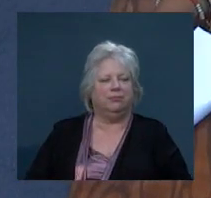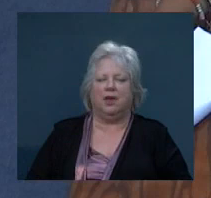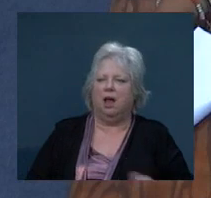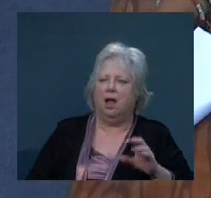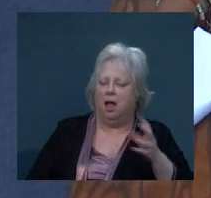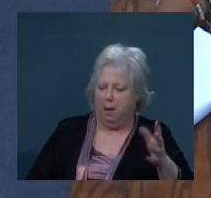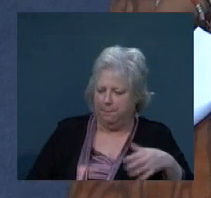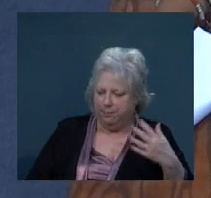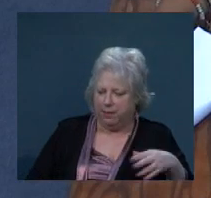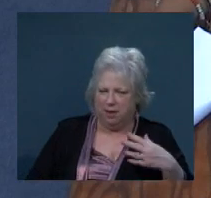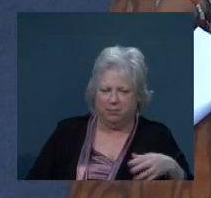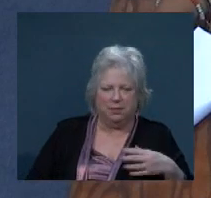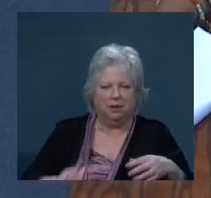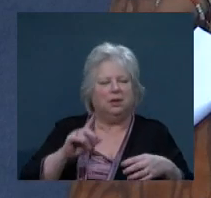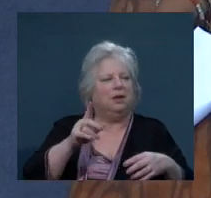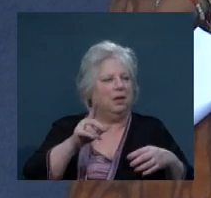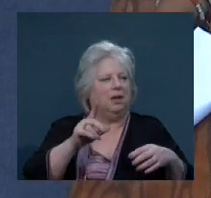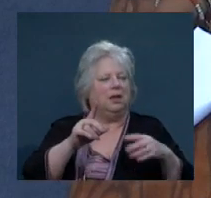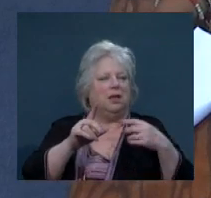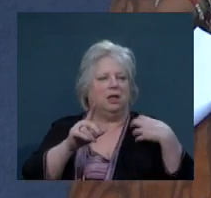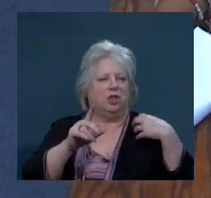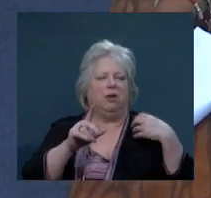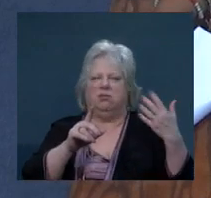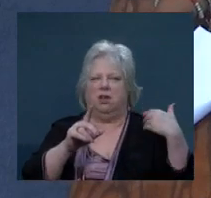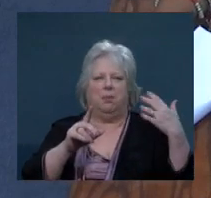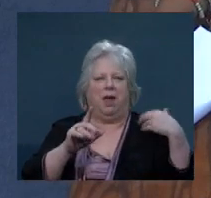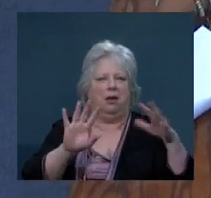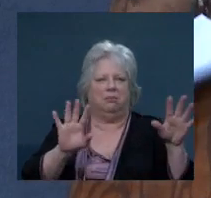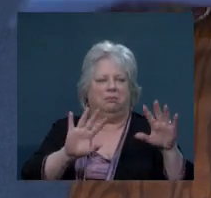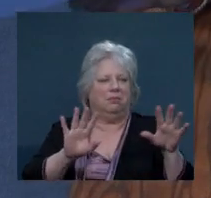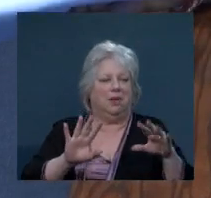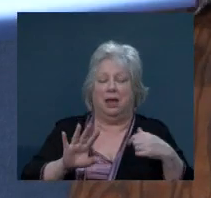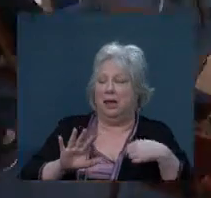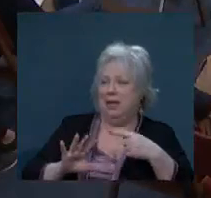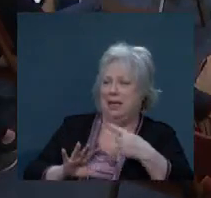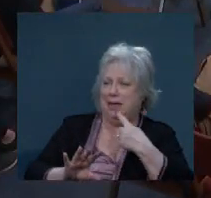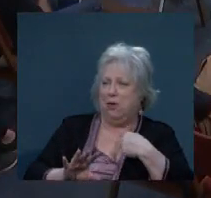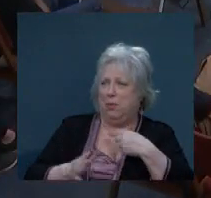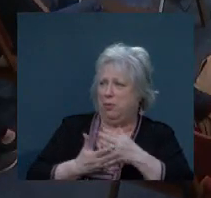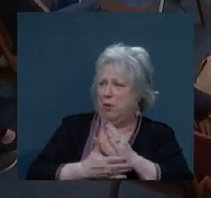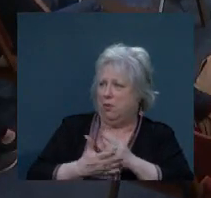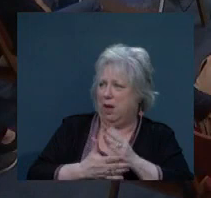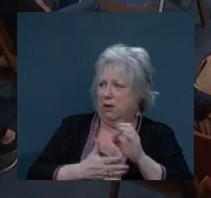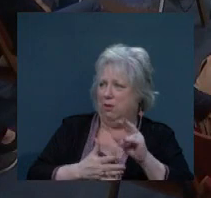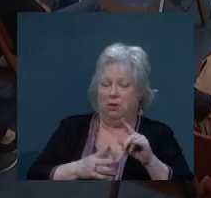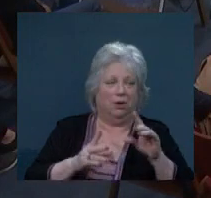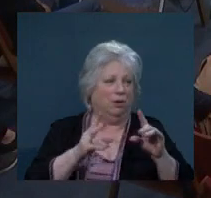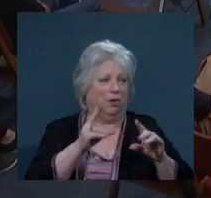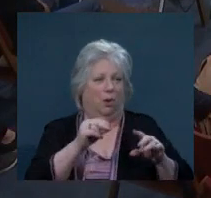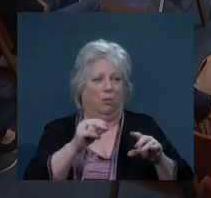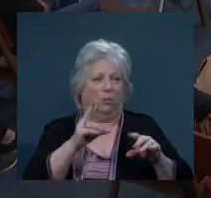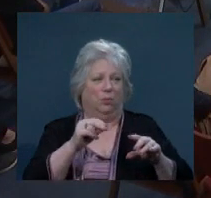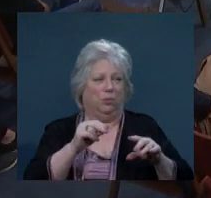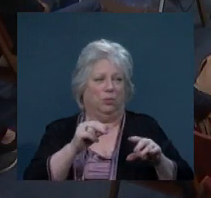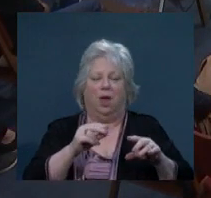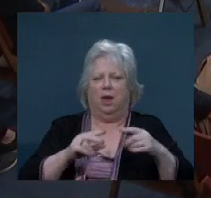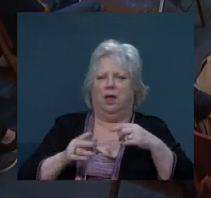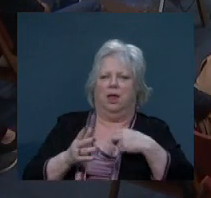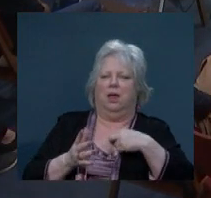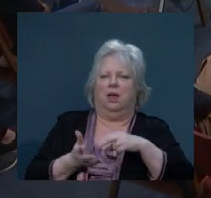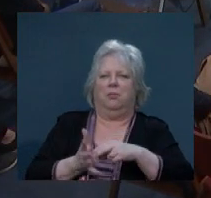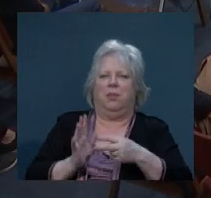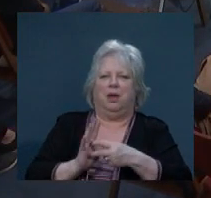Did I speak with you, Mr.? That's in the past. He told me it was okay to do it. No. I